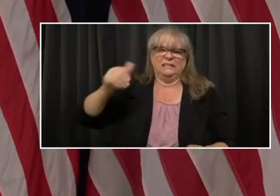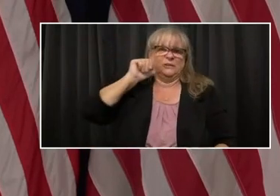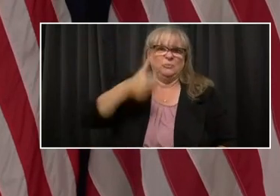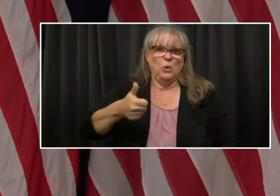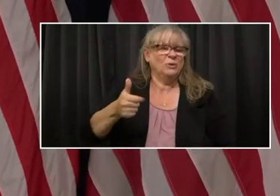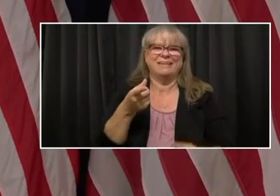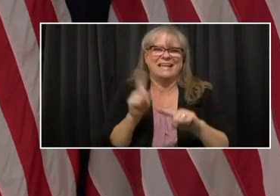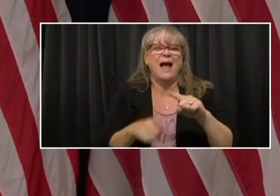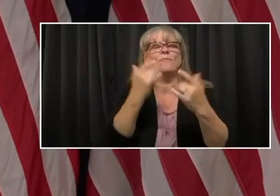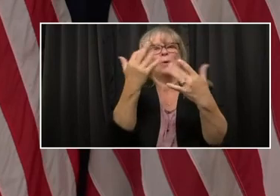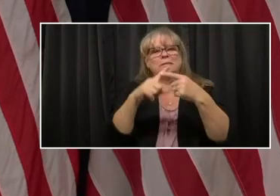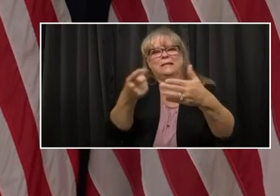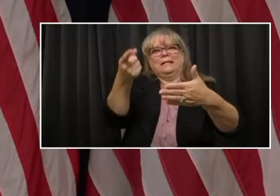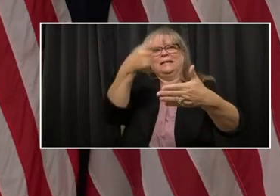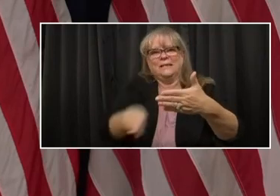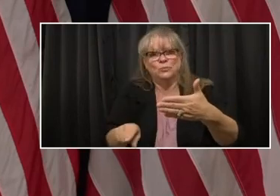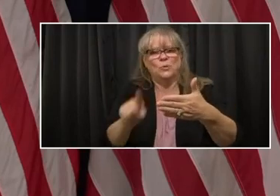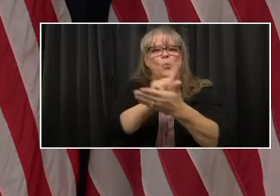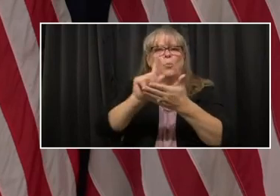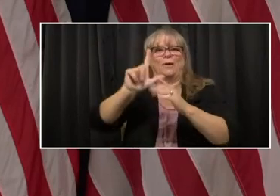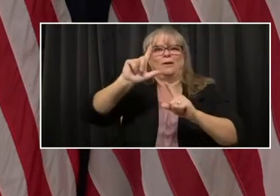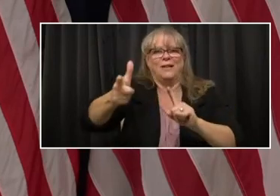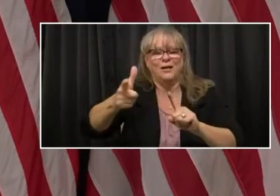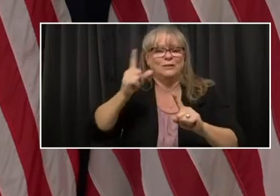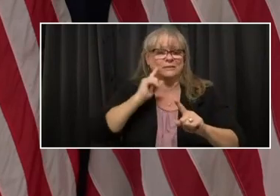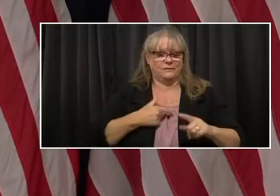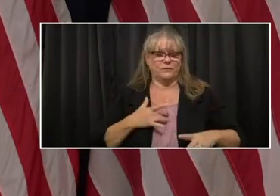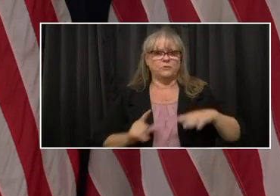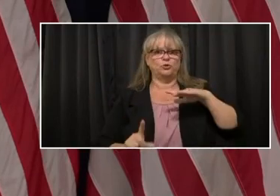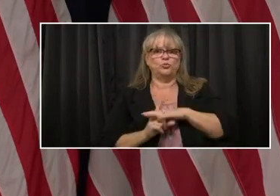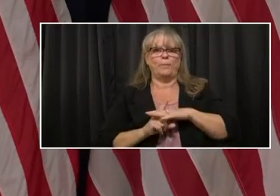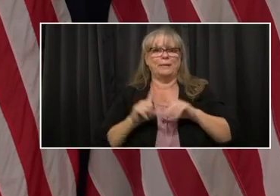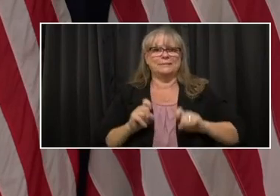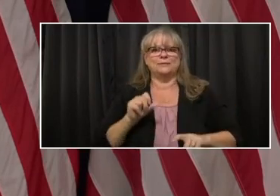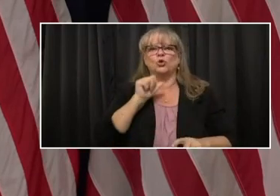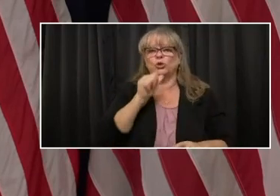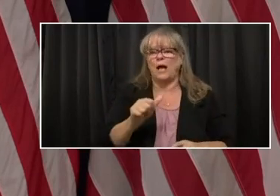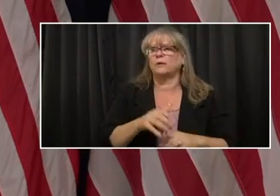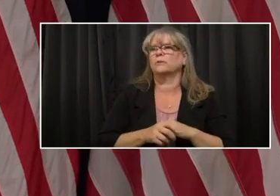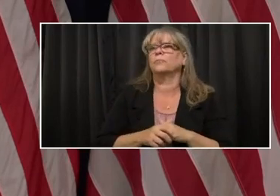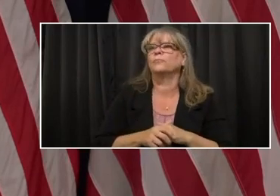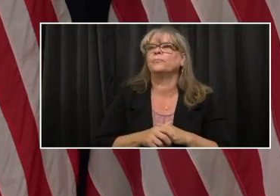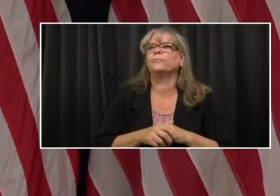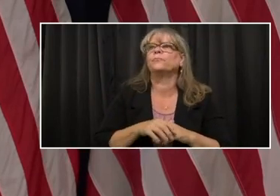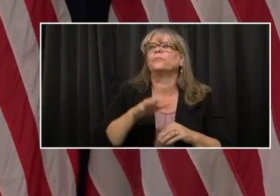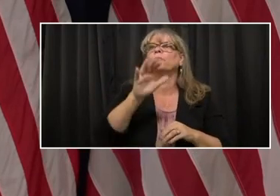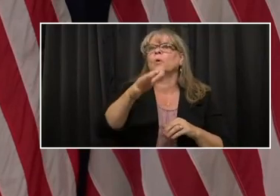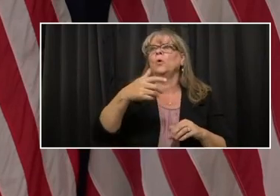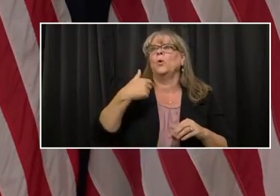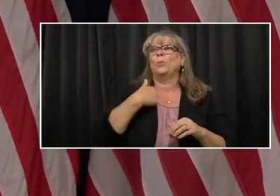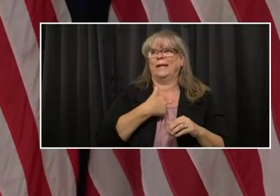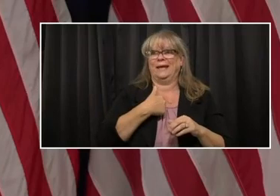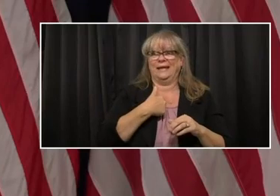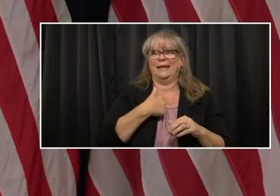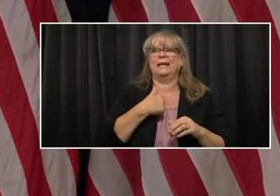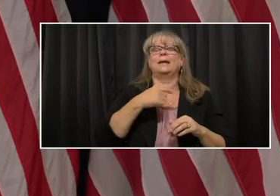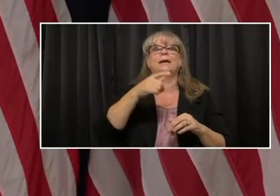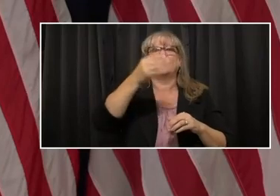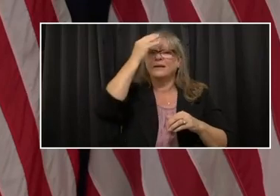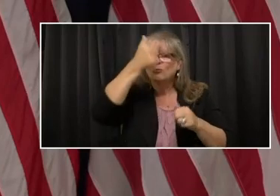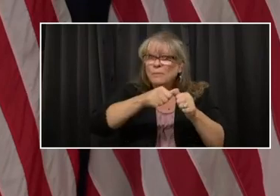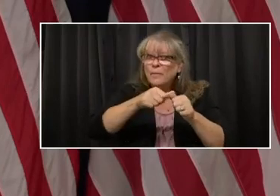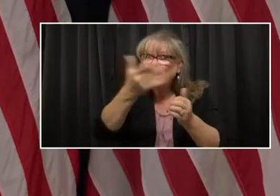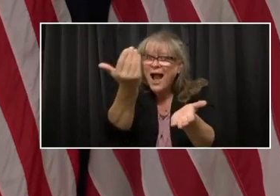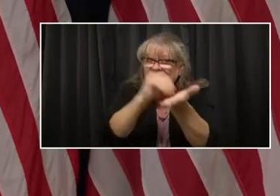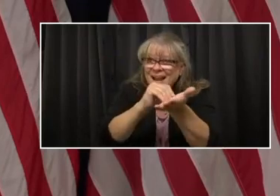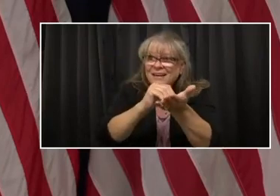to the slow national testing labs. These quick, free, easy testing sites, 2 to 3 day turnaround. We've